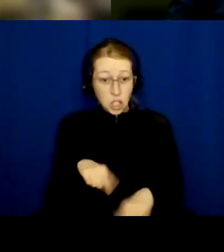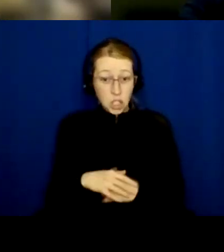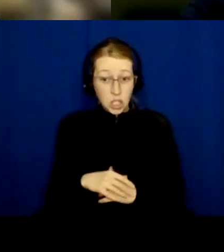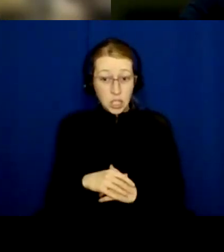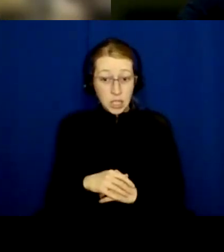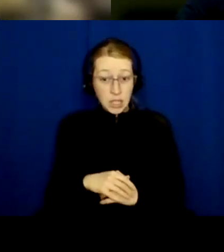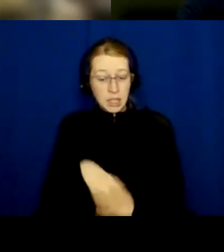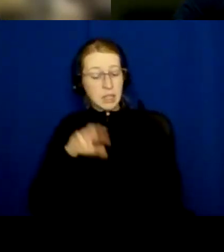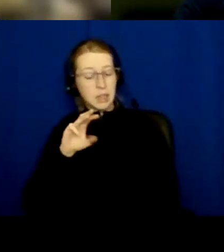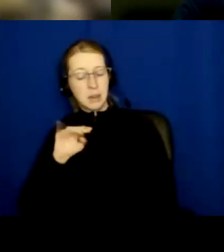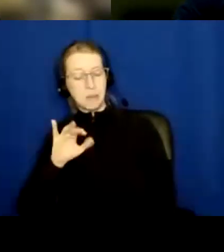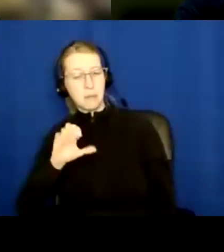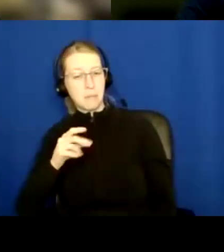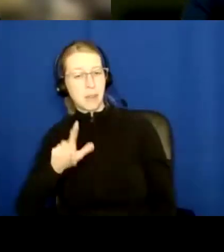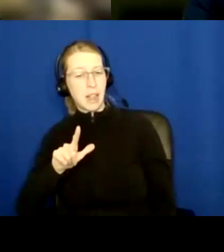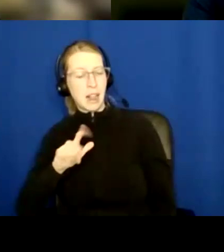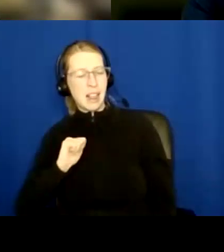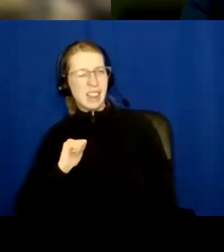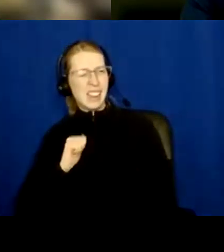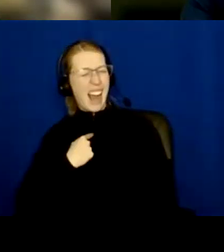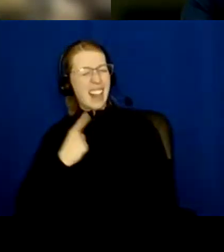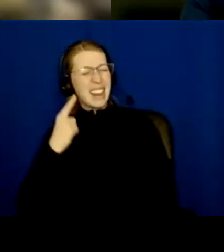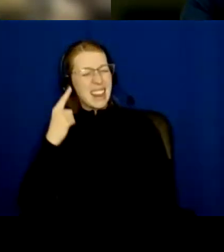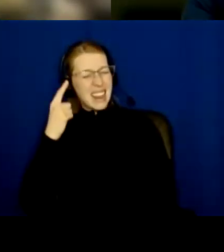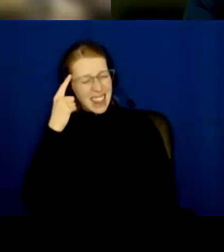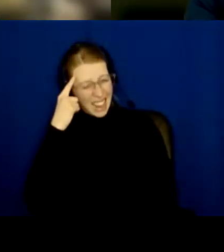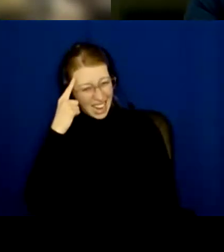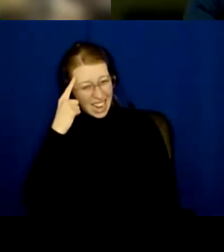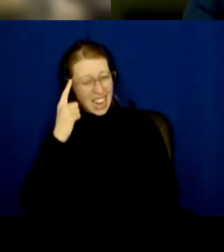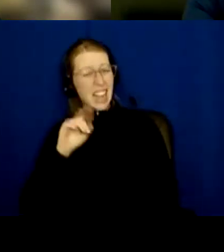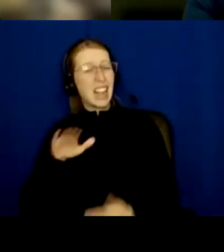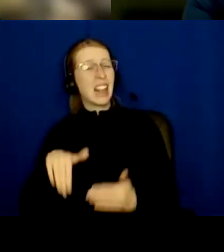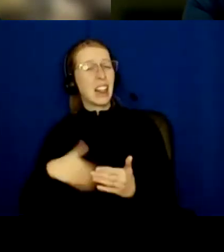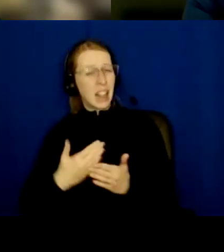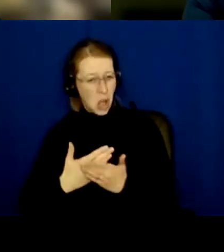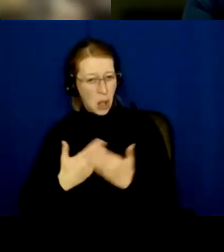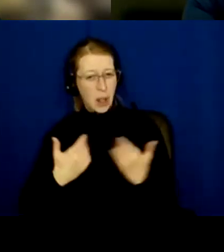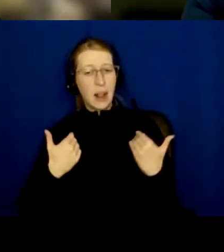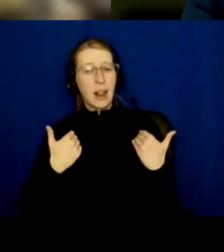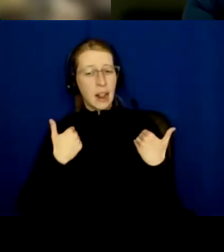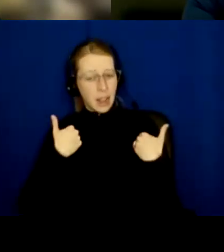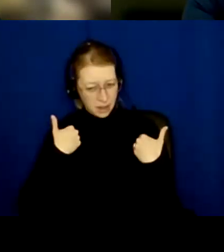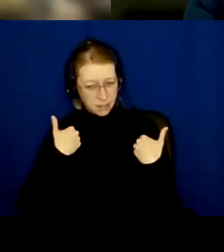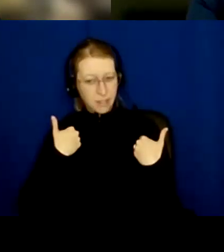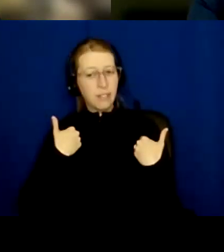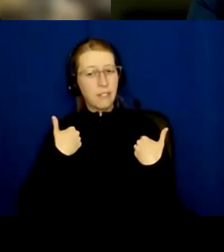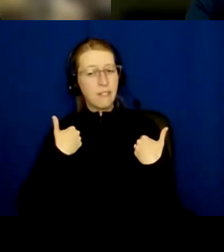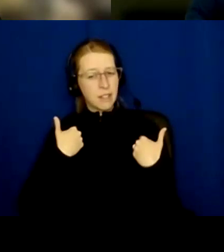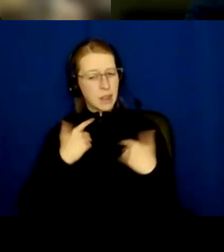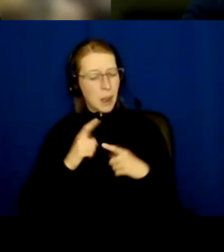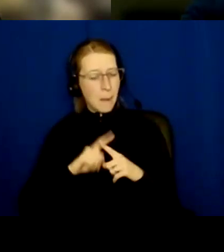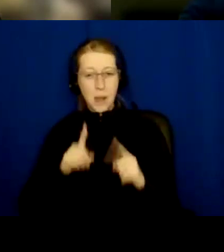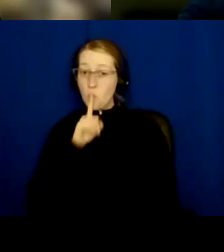I believe they all do, but it's really up to how